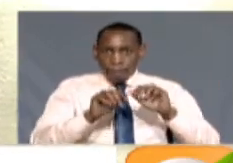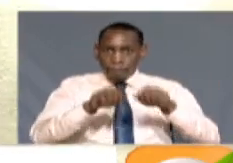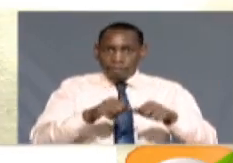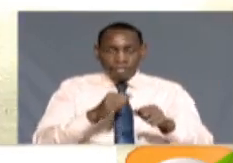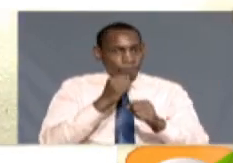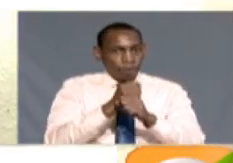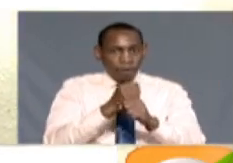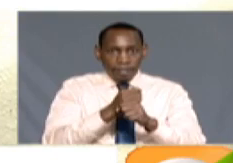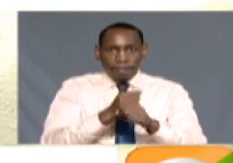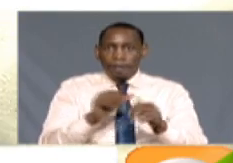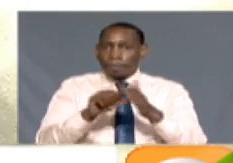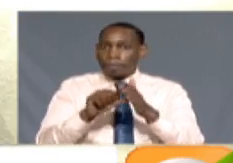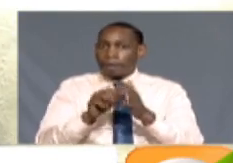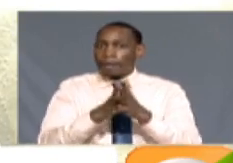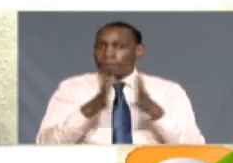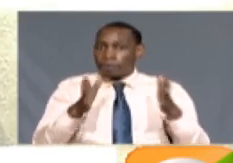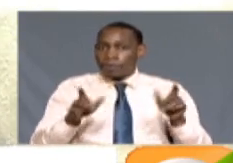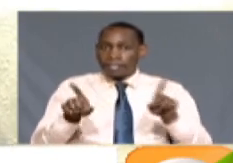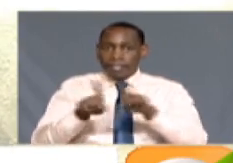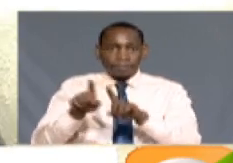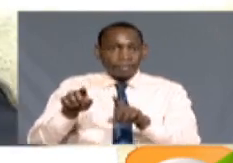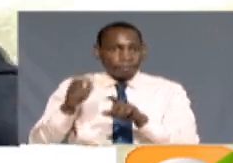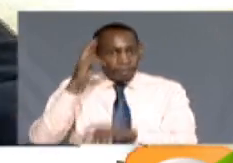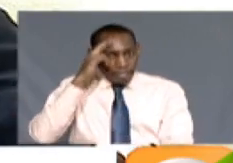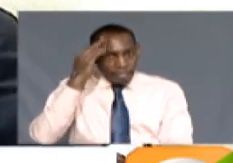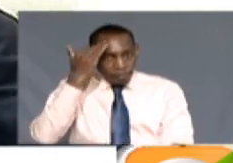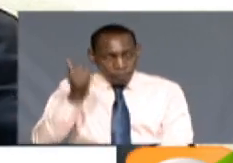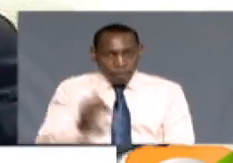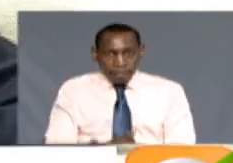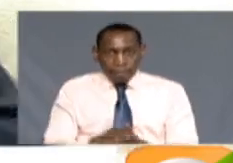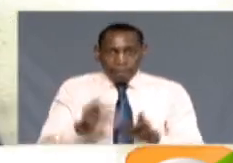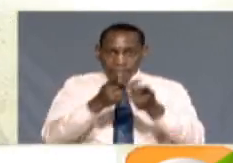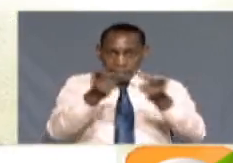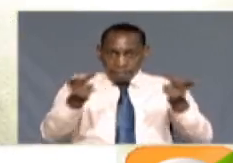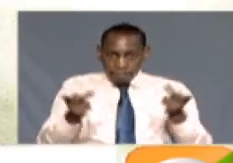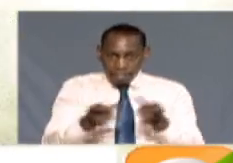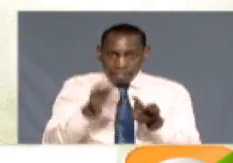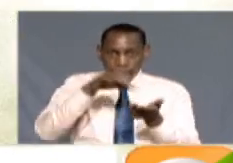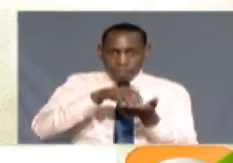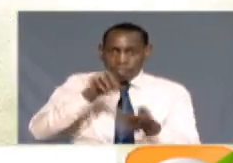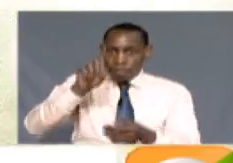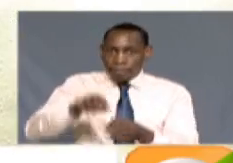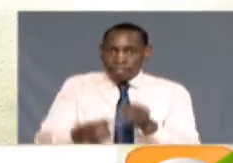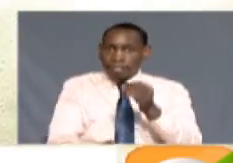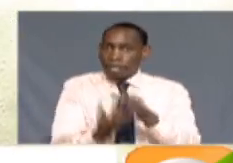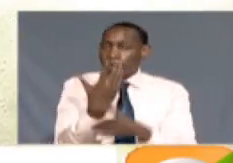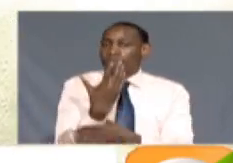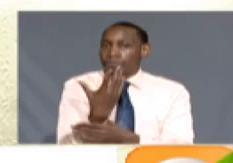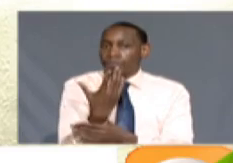give you a lot of problems. That is why a place for him must be sought out.